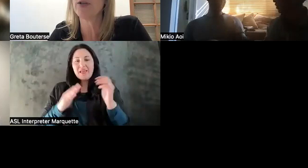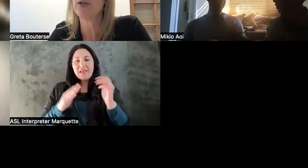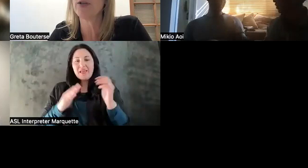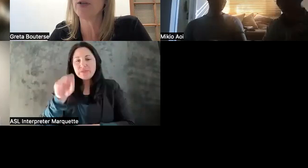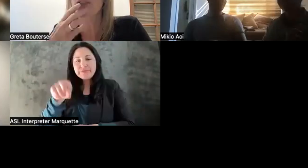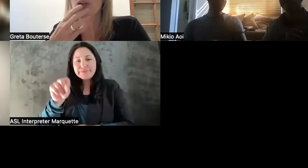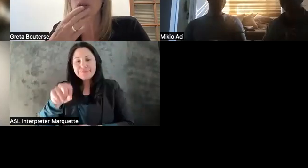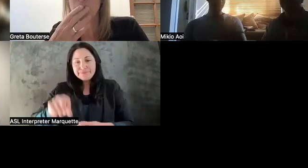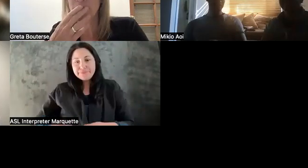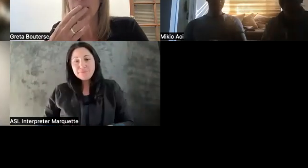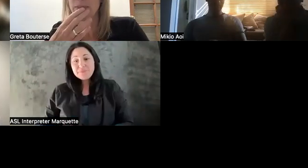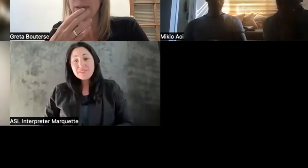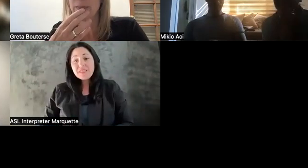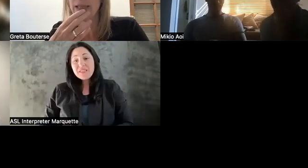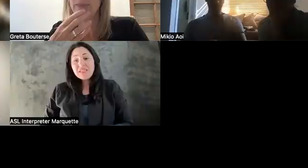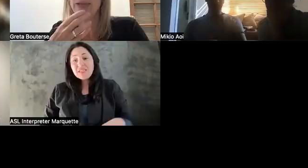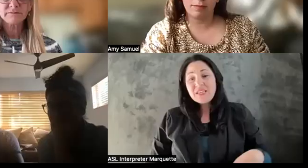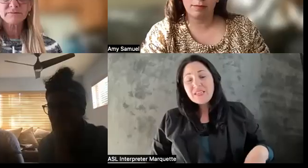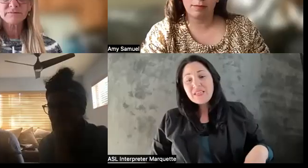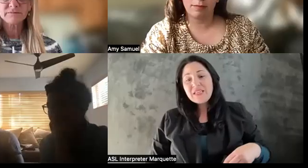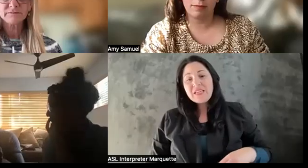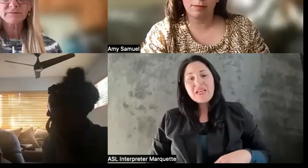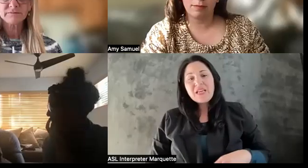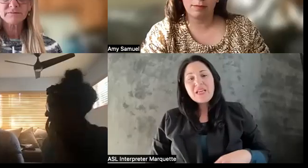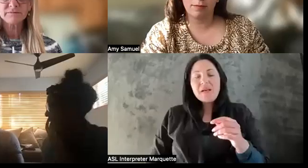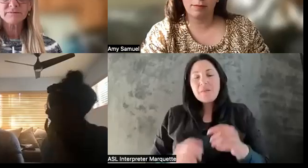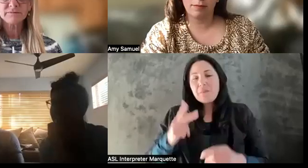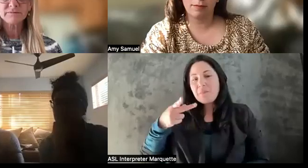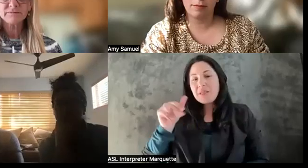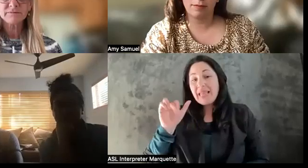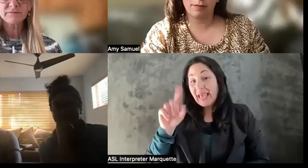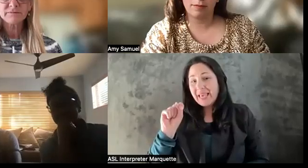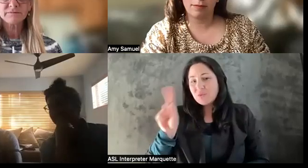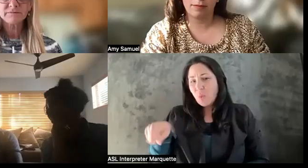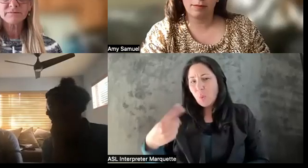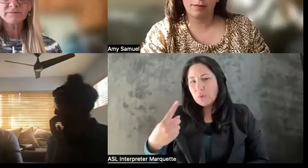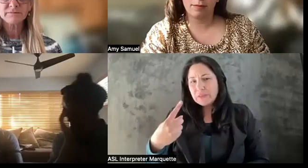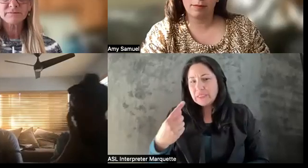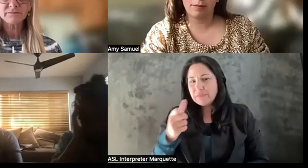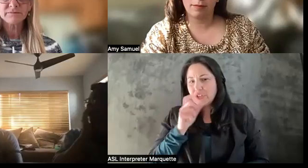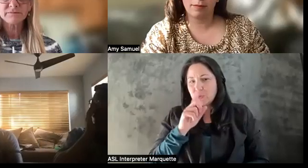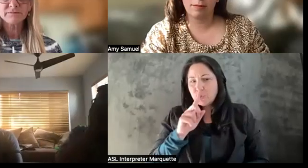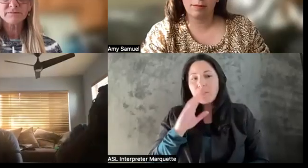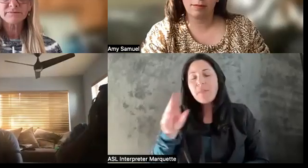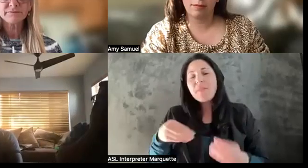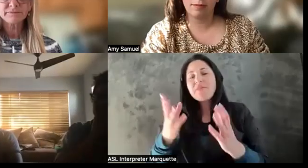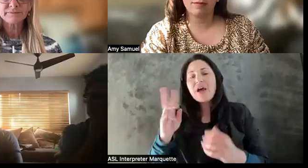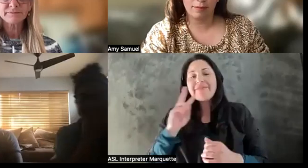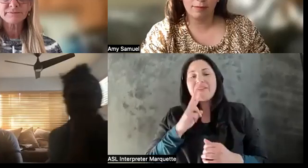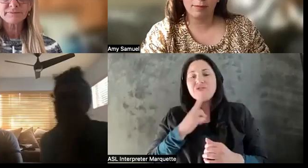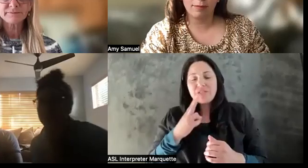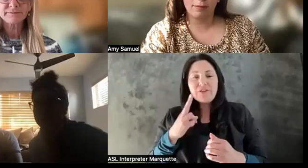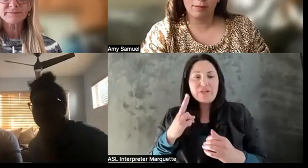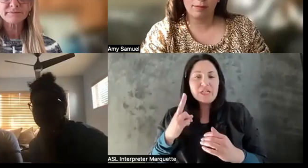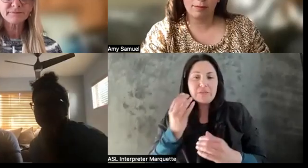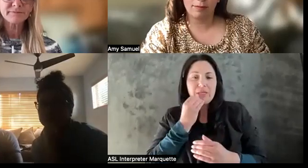I can't tell you that they're completely plant-based. I don't know. They do provide vegetarian meals for